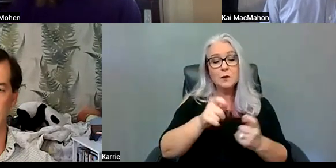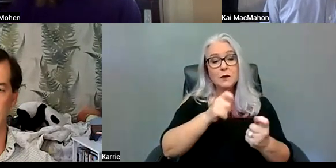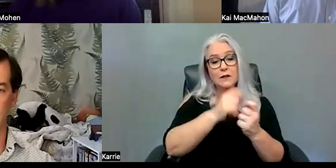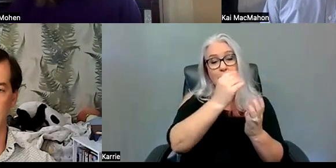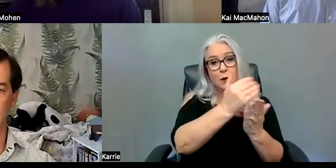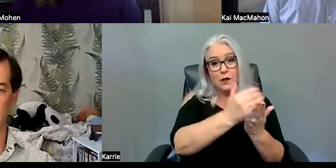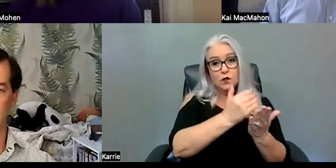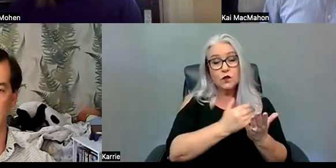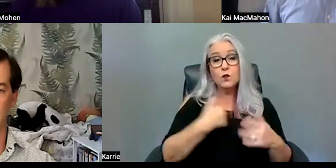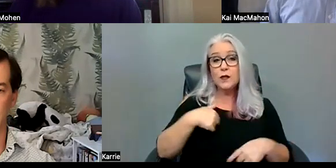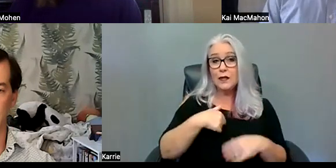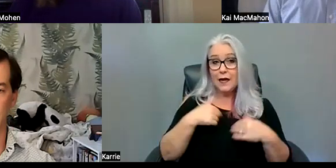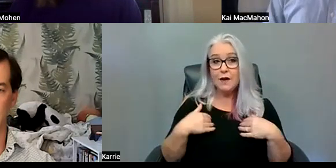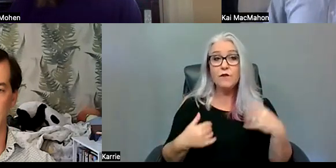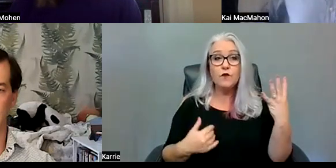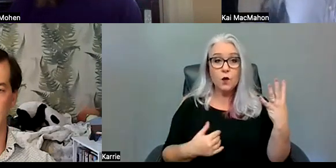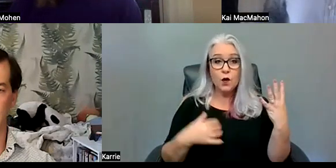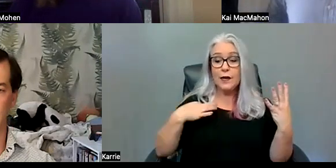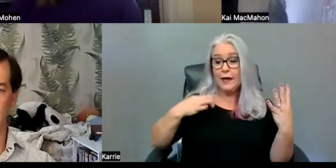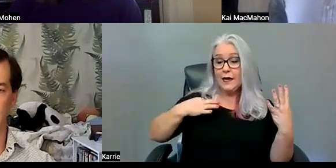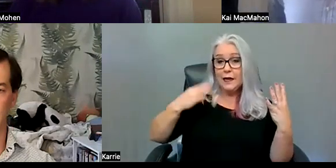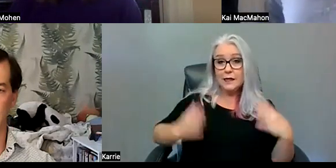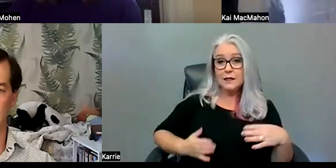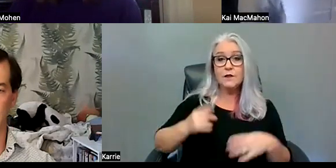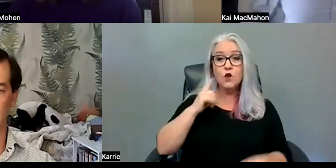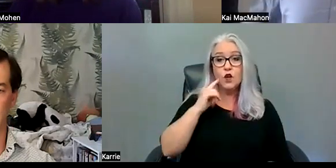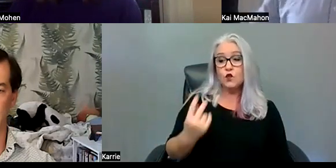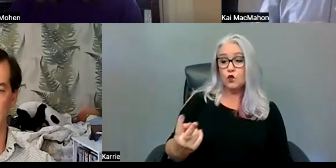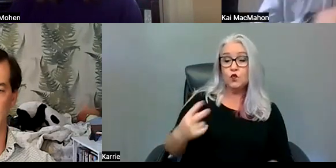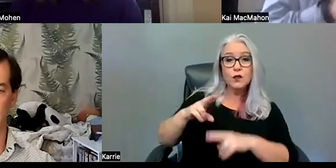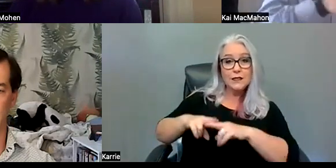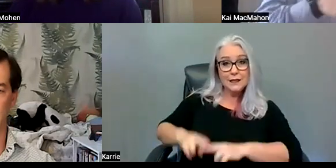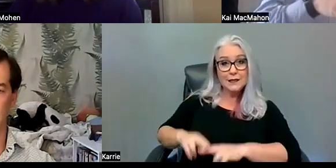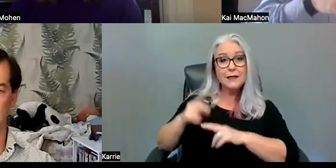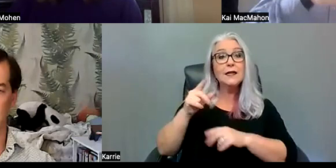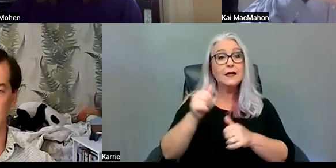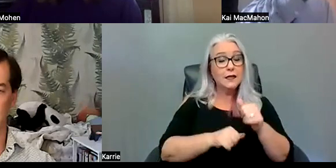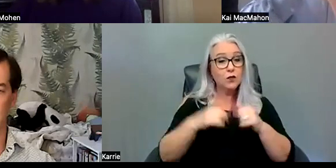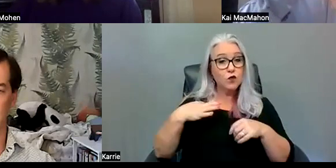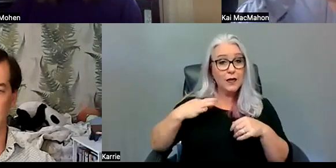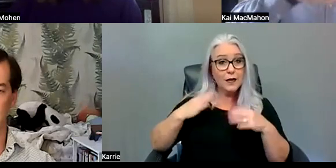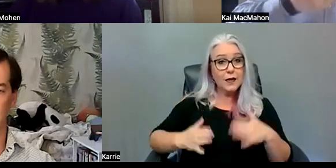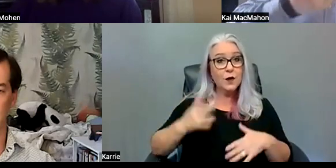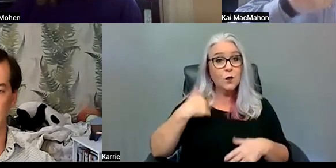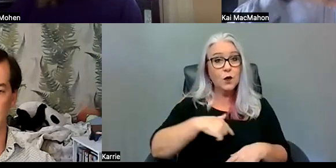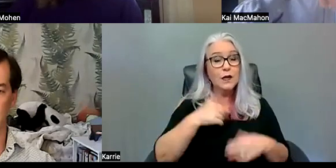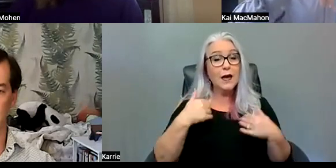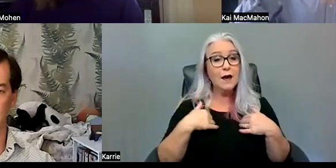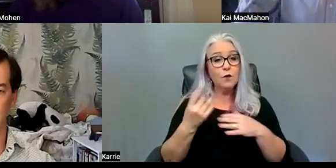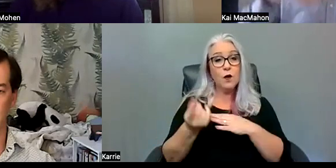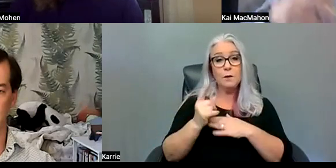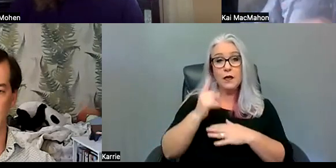running for 2 3-year terms. Each candidate will have 1 minute to make an opening statement, and then we'll follow that with the